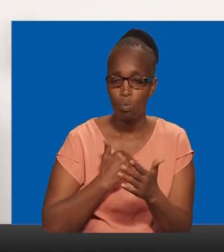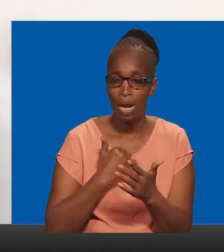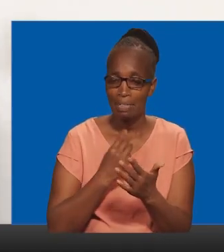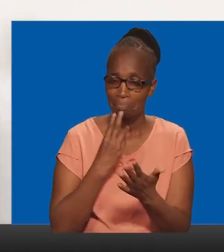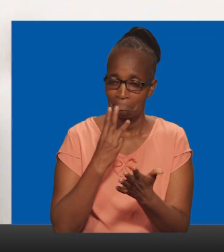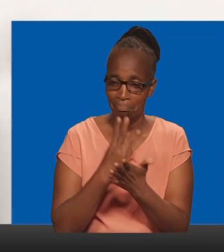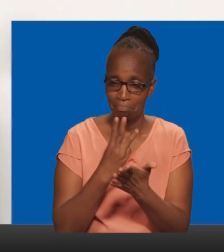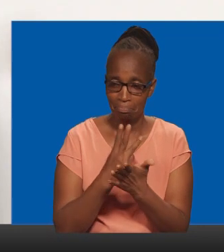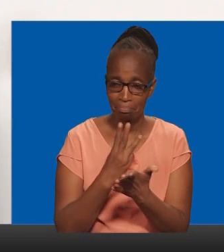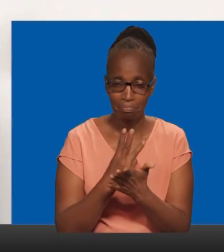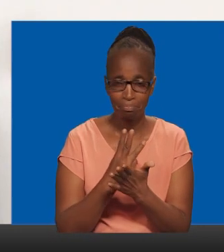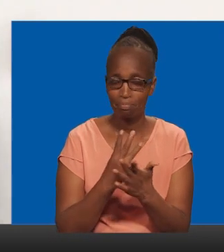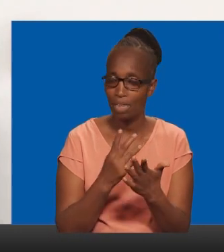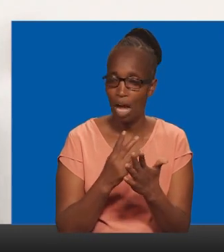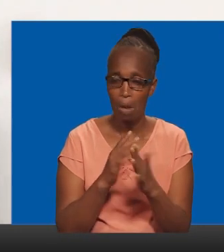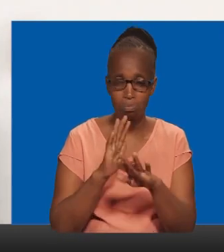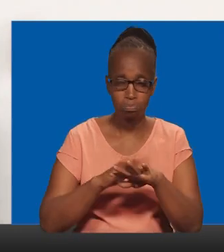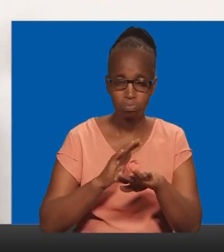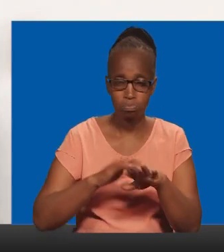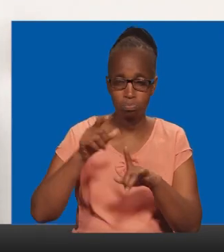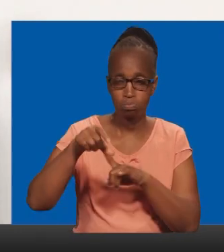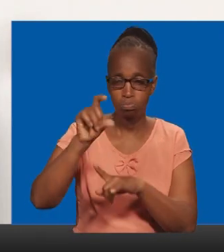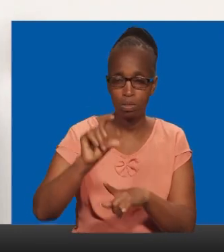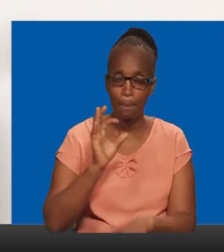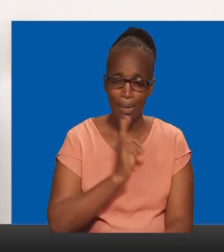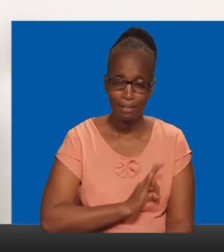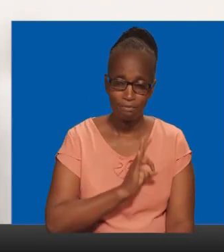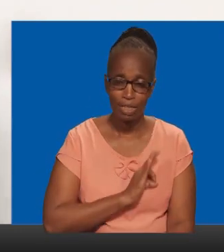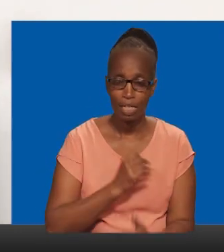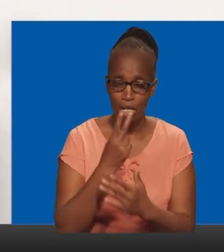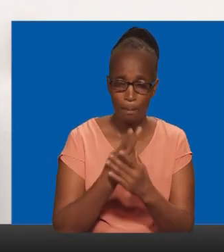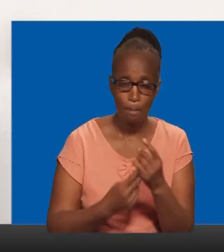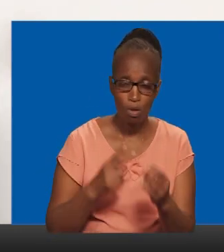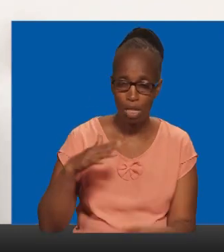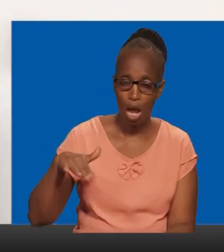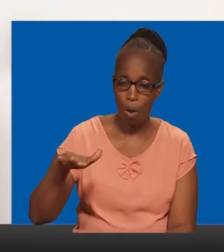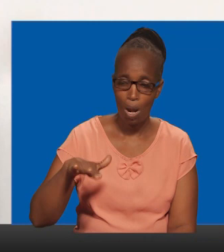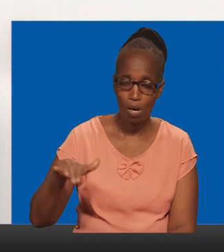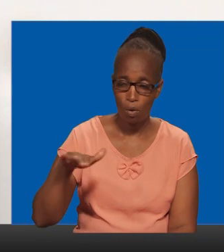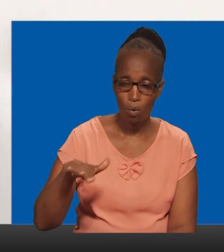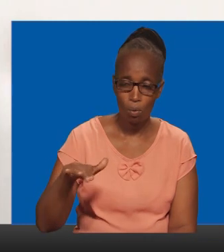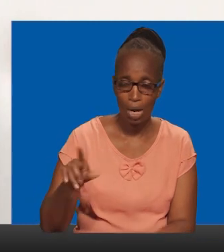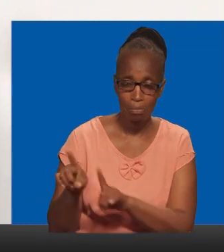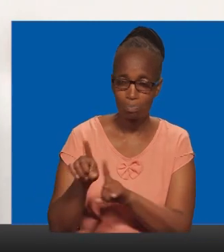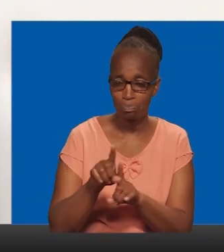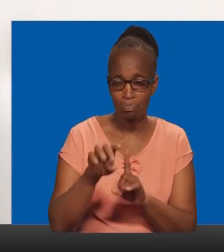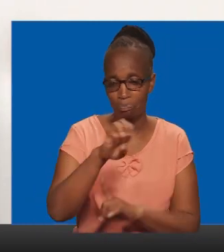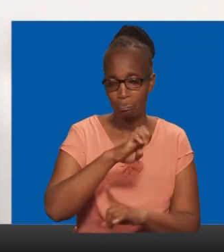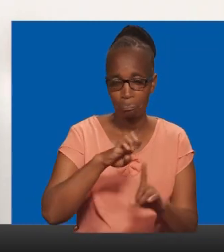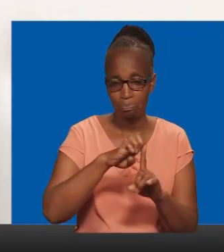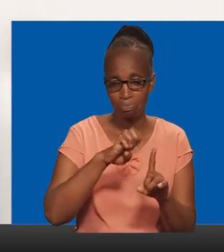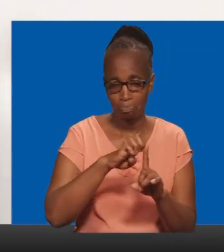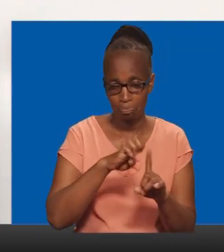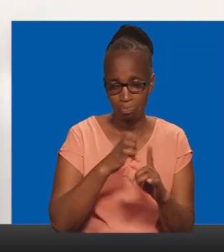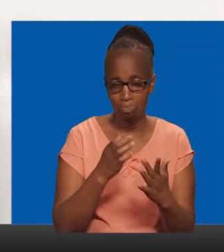revenue, benefiting both our local communities and the environment. The revitalization of the Mara region has